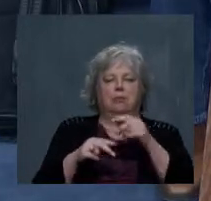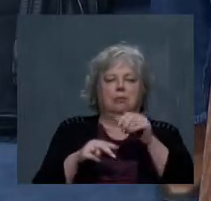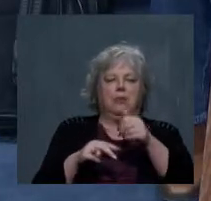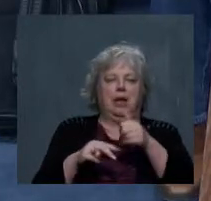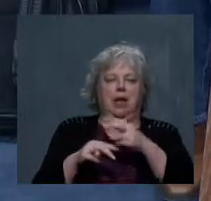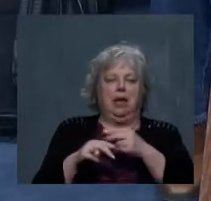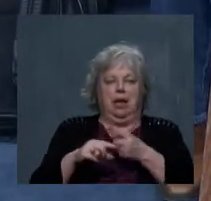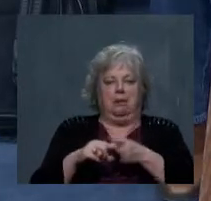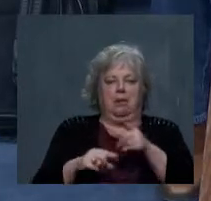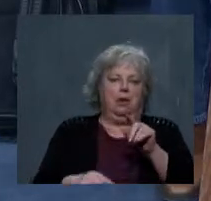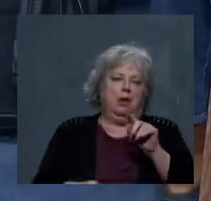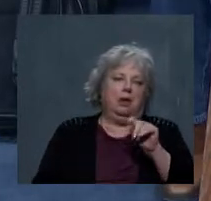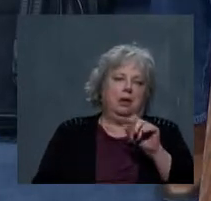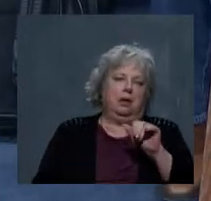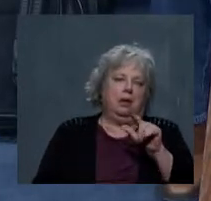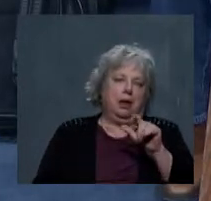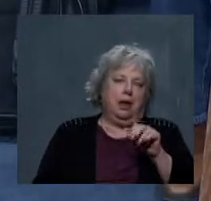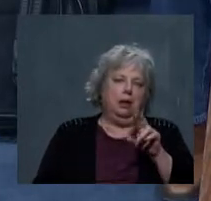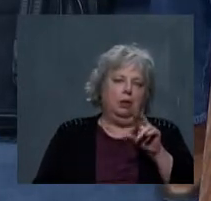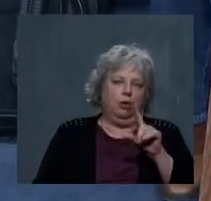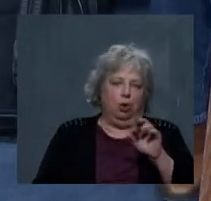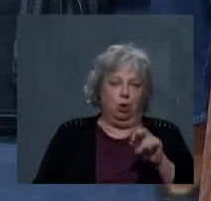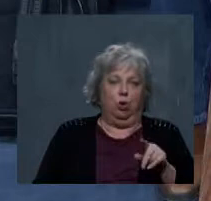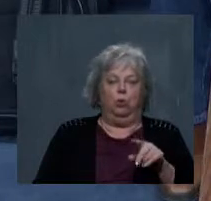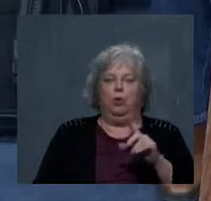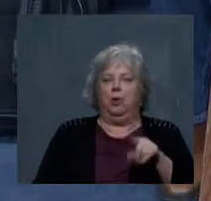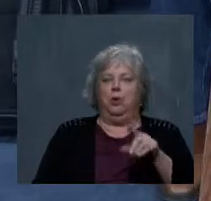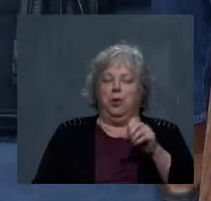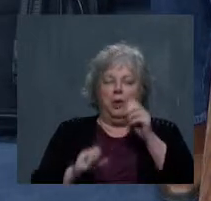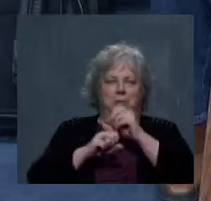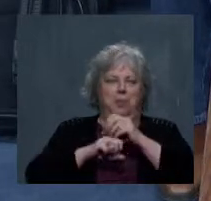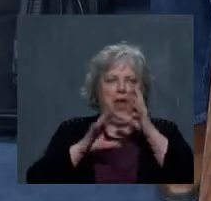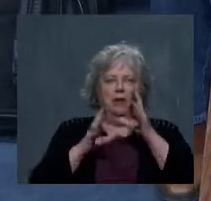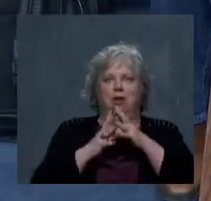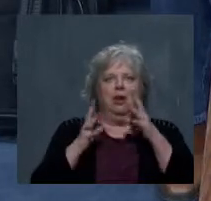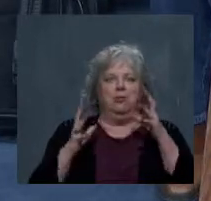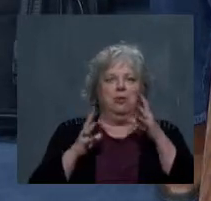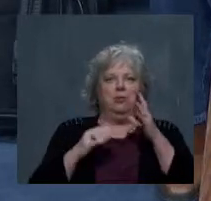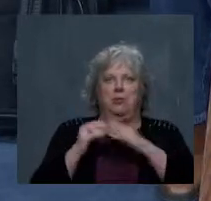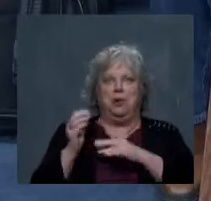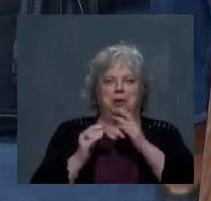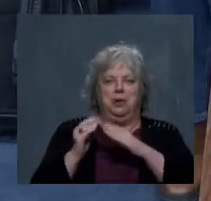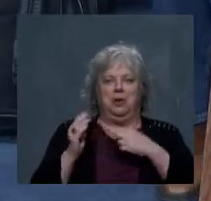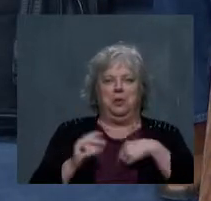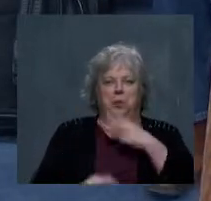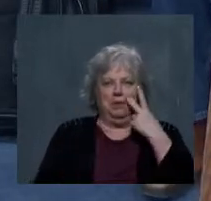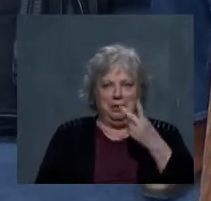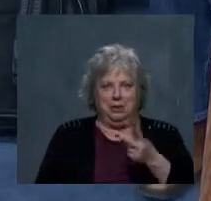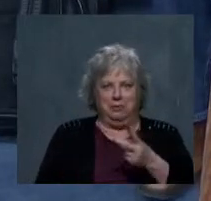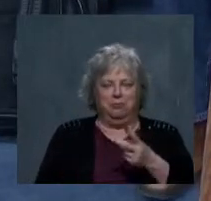can imagine the development that we have seen. When we purchased that property, we were fully